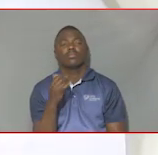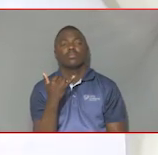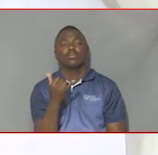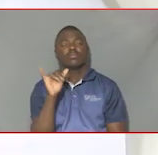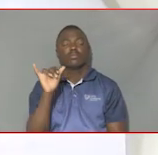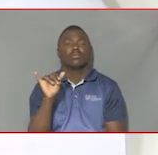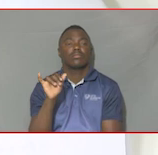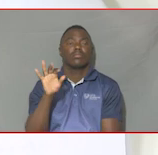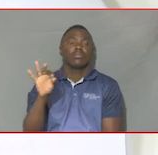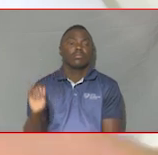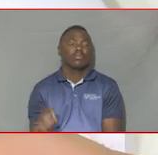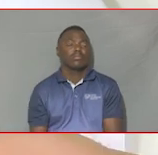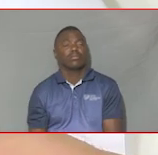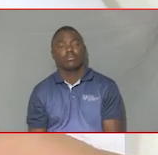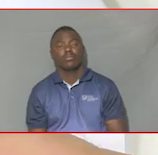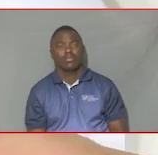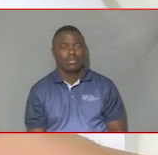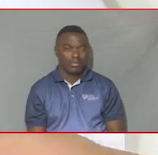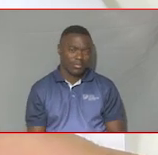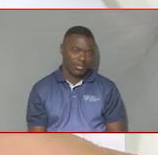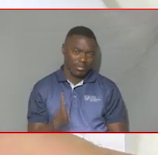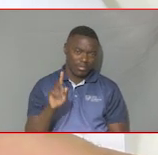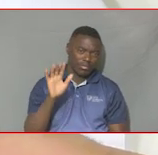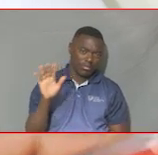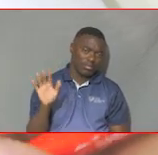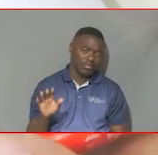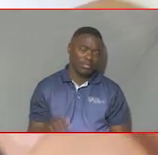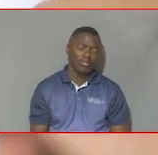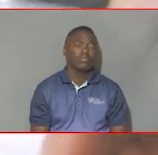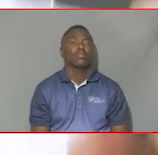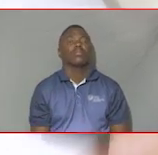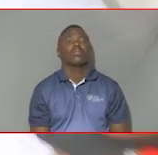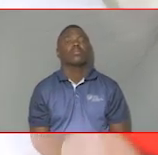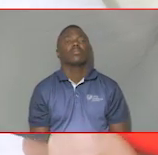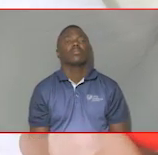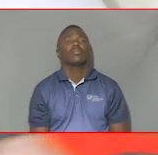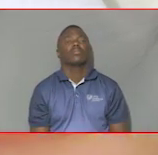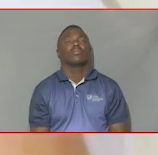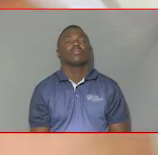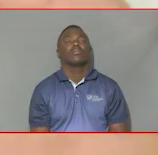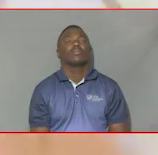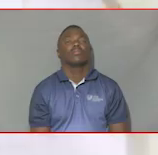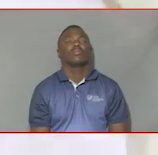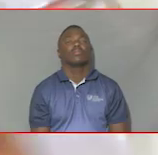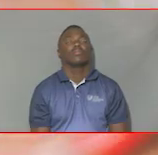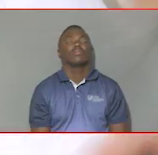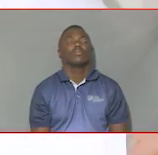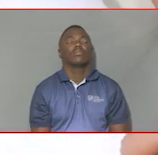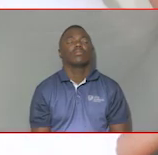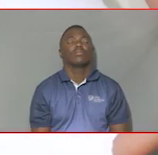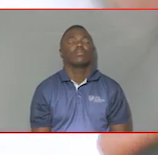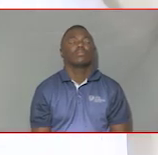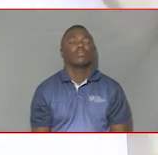is 30. That gives me that point there. Right. And then we can plot each of